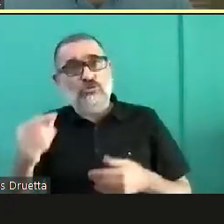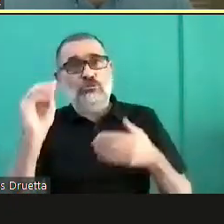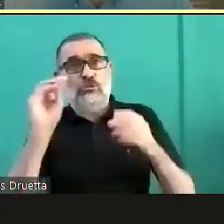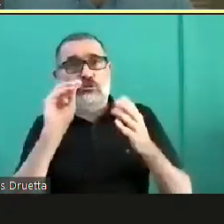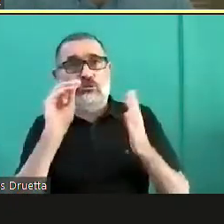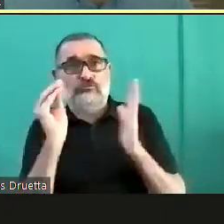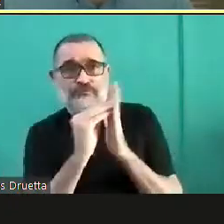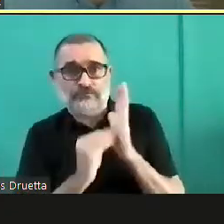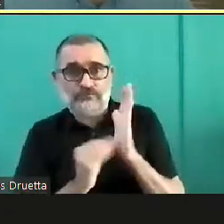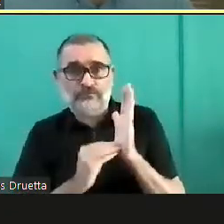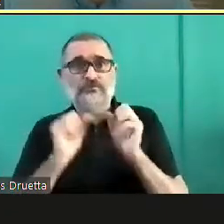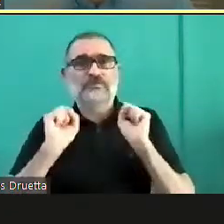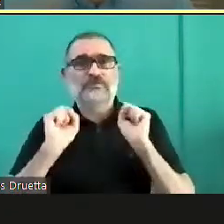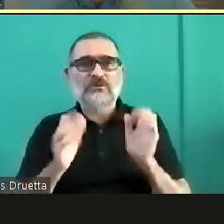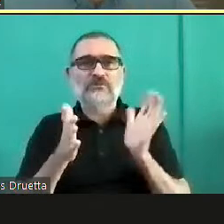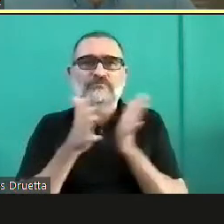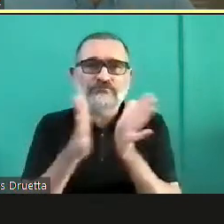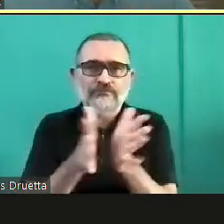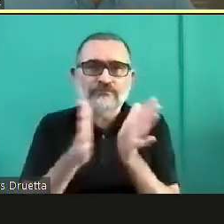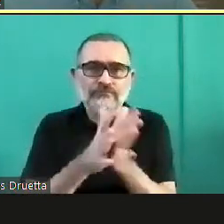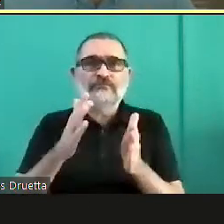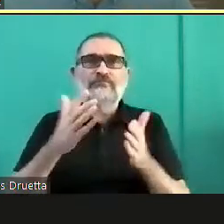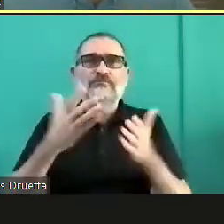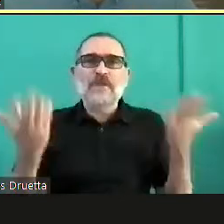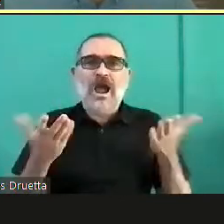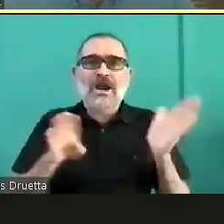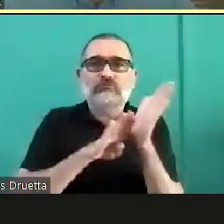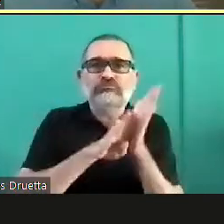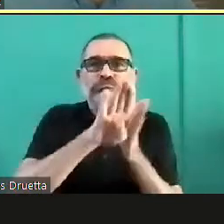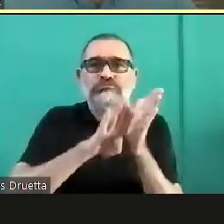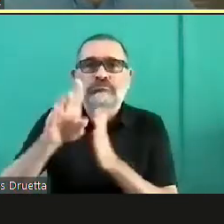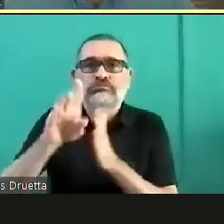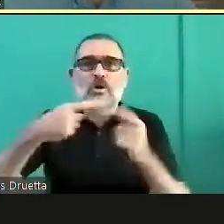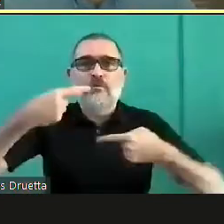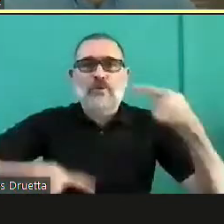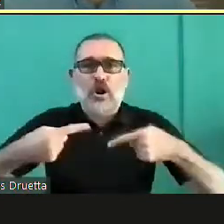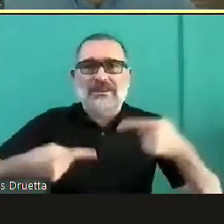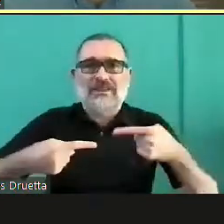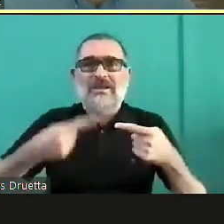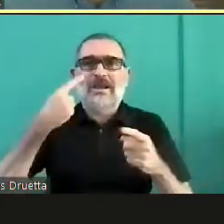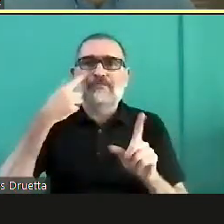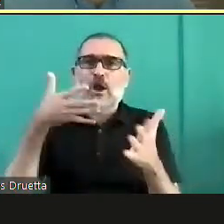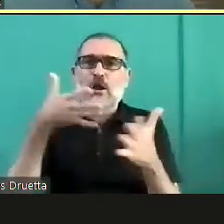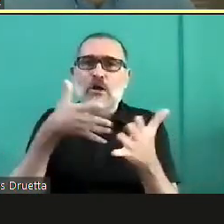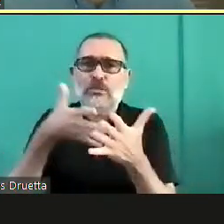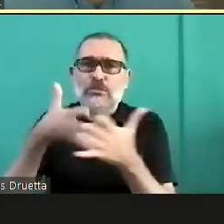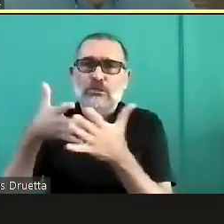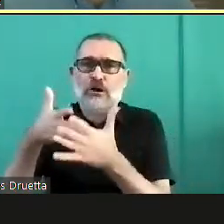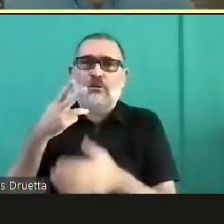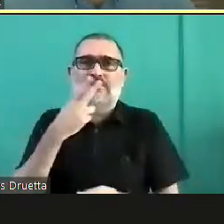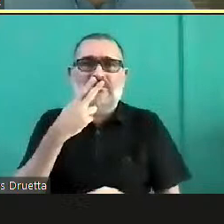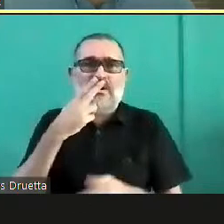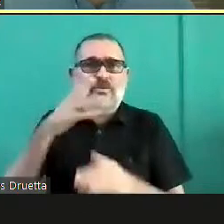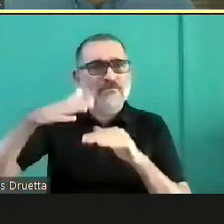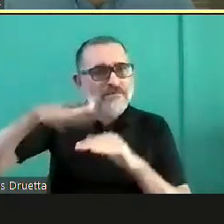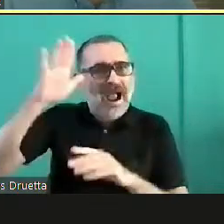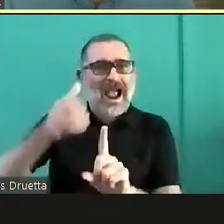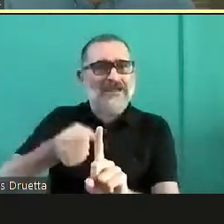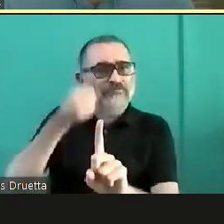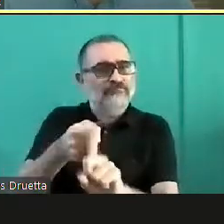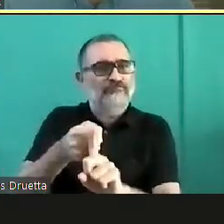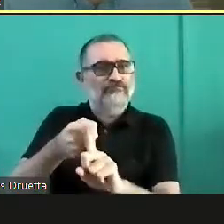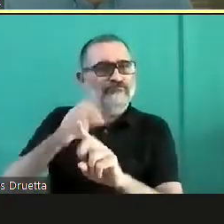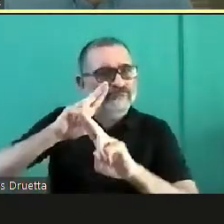less in May of 2020 is a new agreement on a health warning